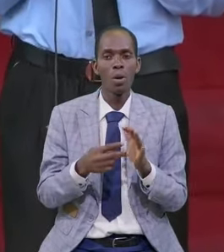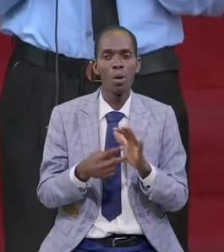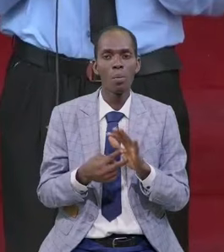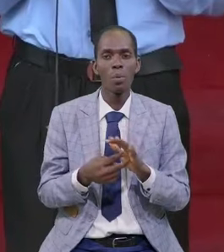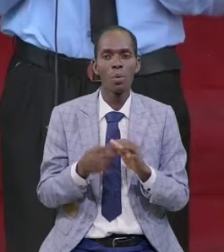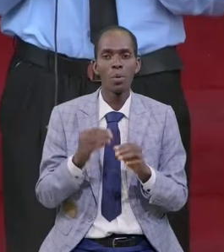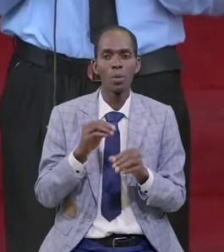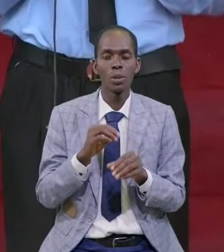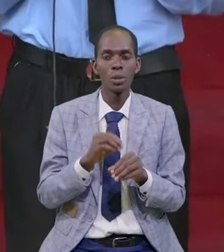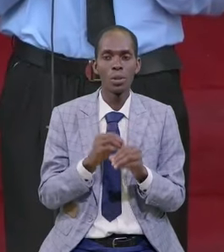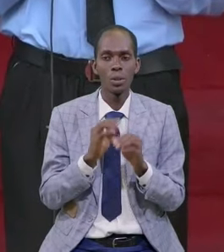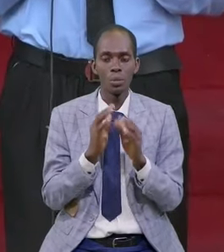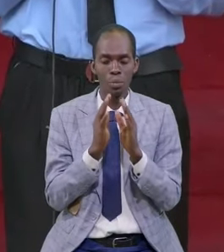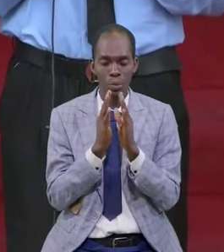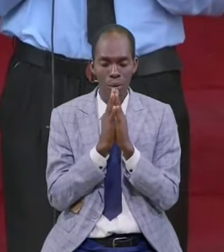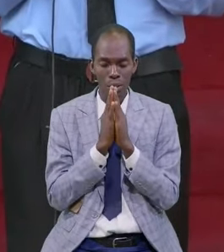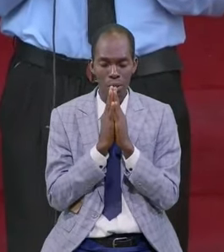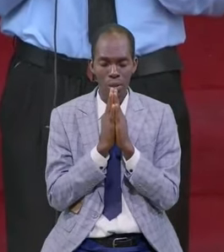SC